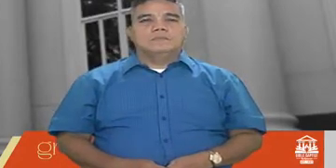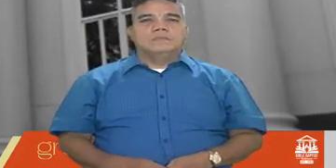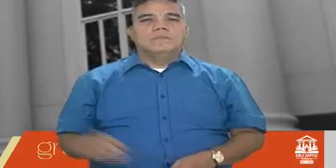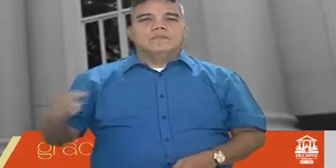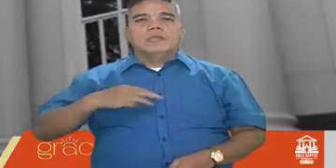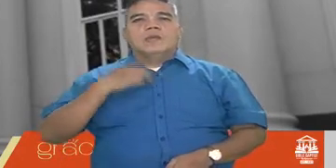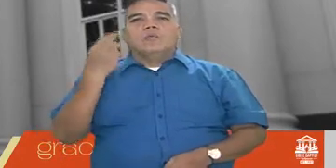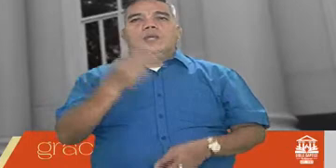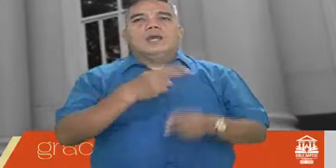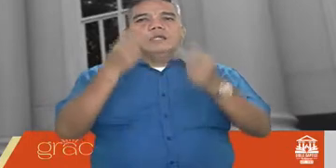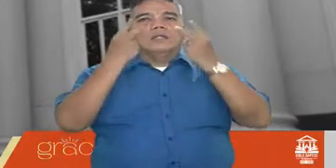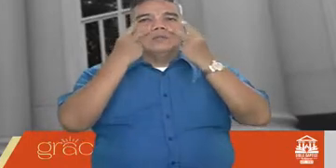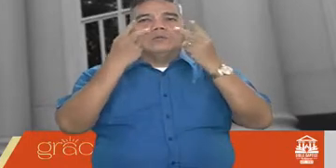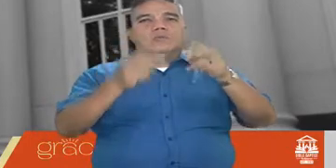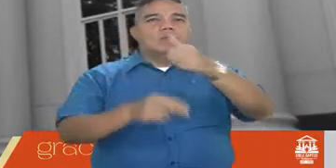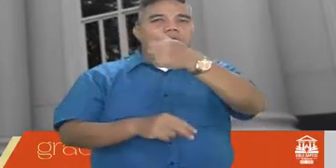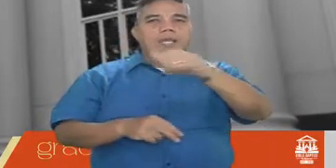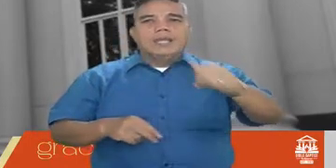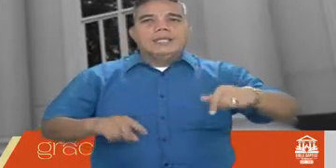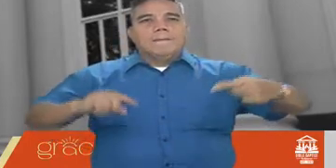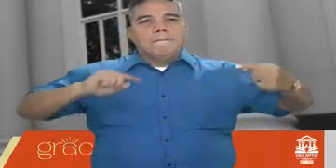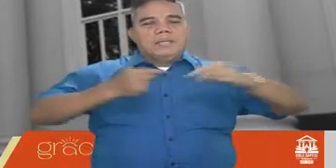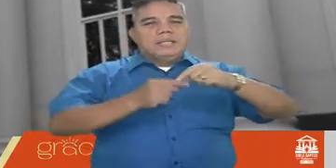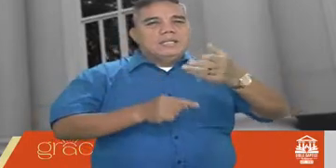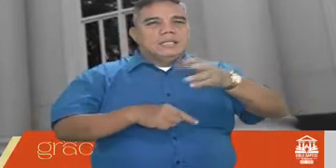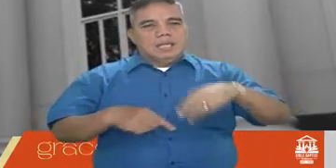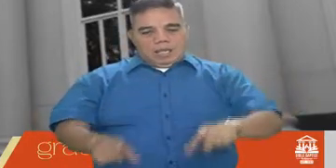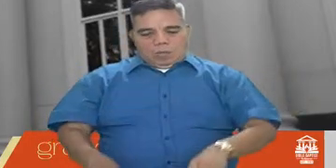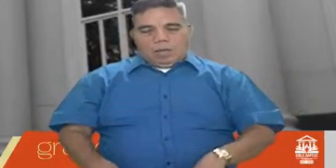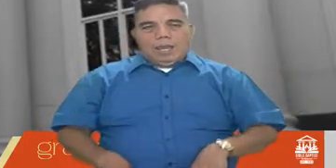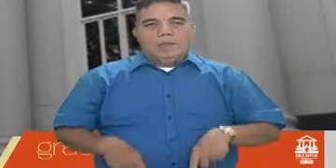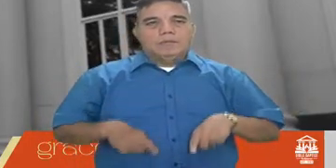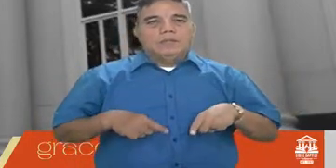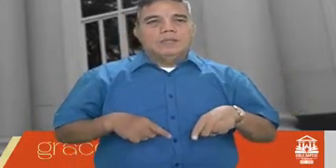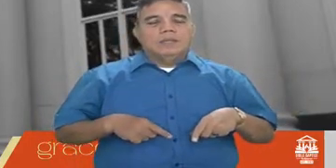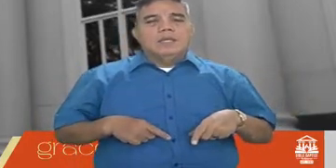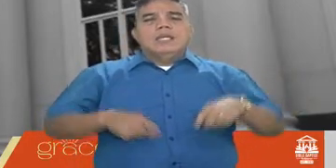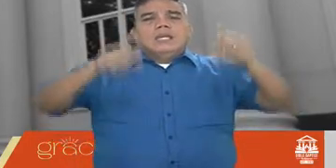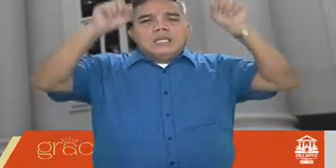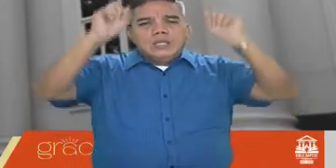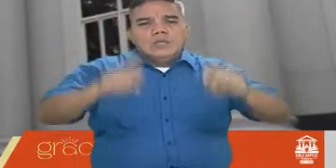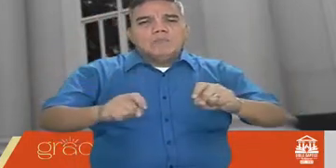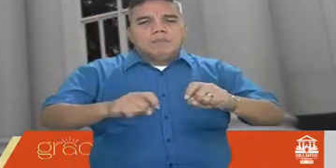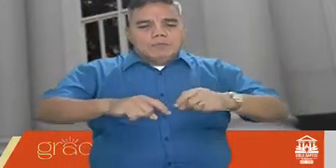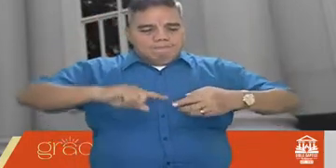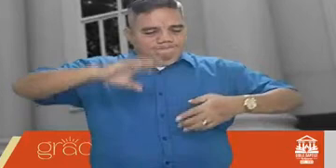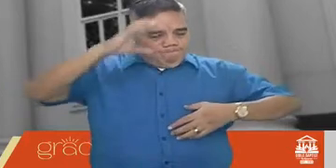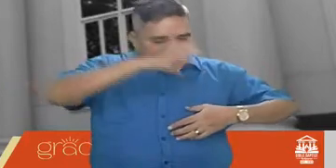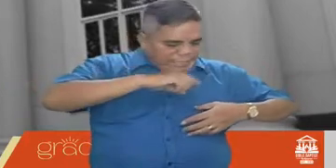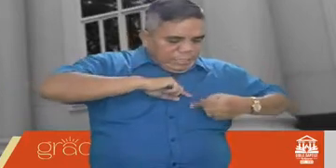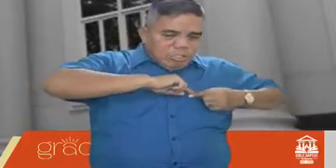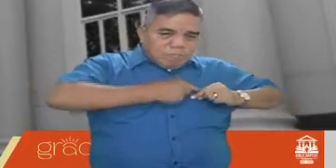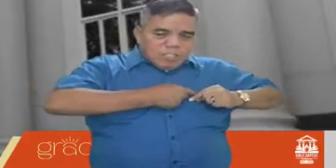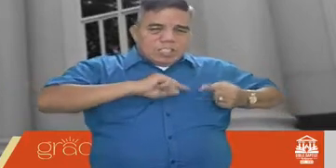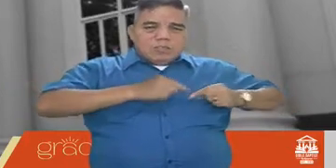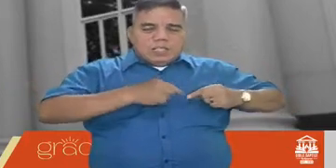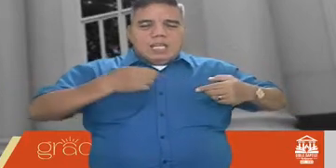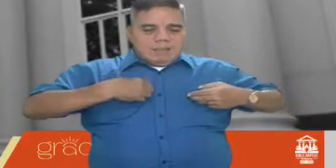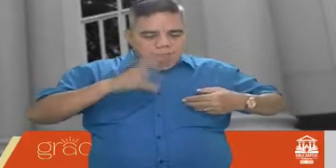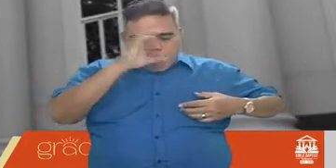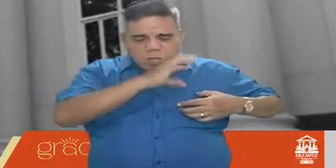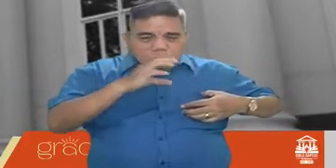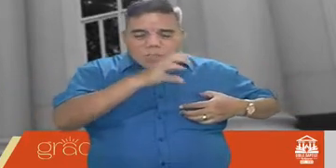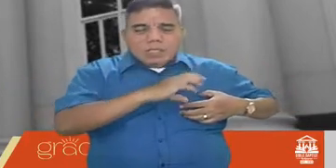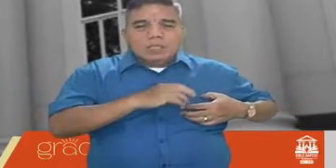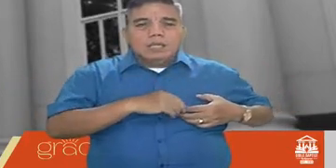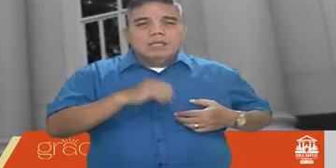We are to look diligently for any bitterness in our lives. Ayuhon ginatog siksik. Tanawon gyatog